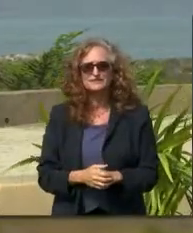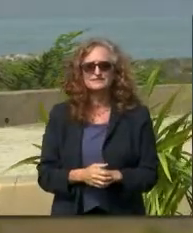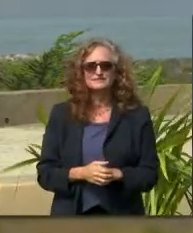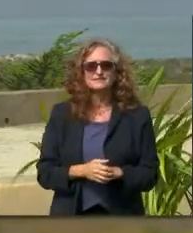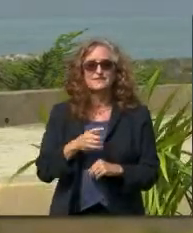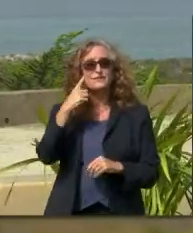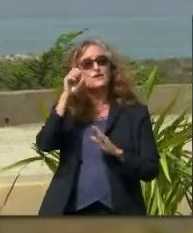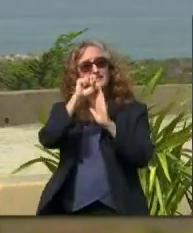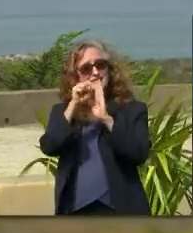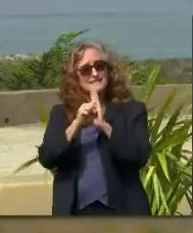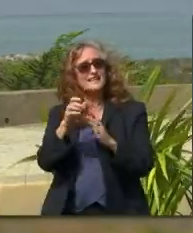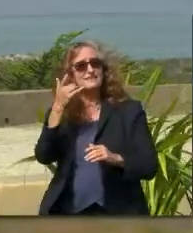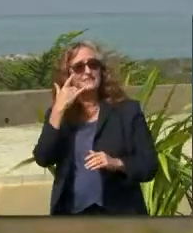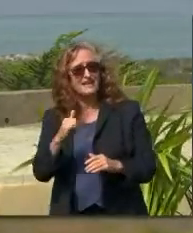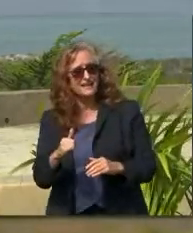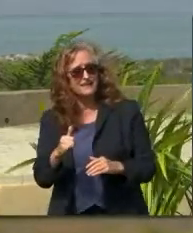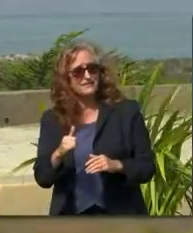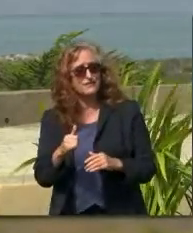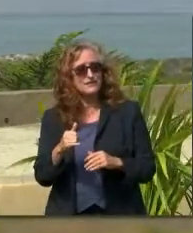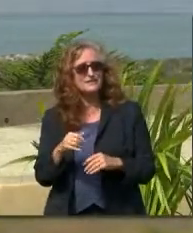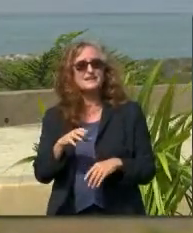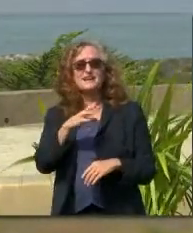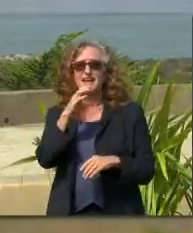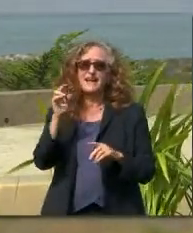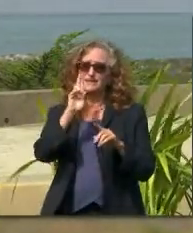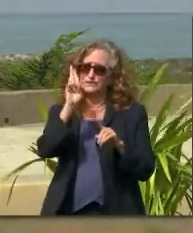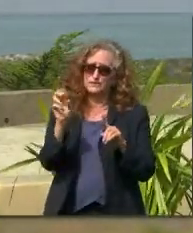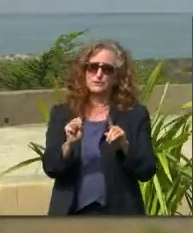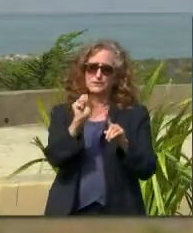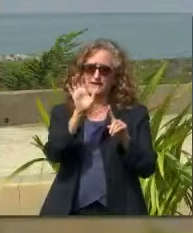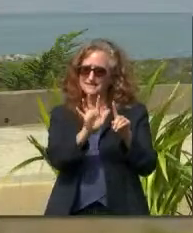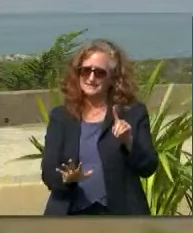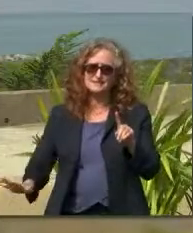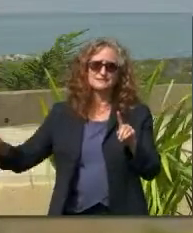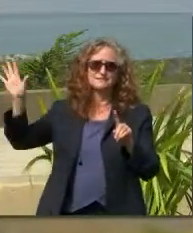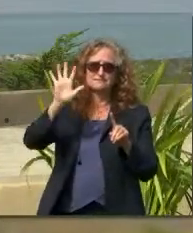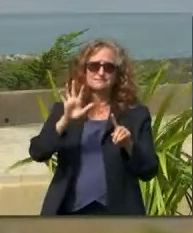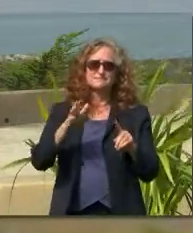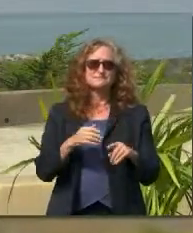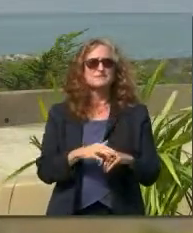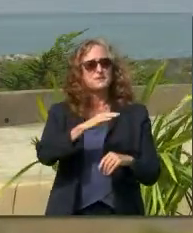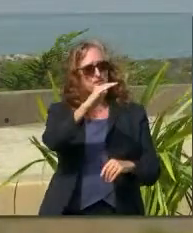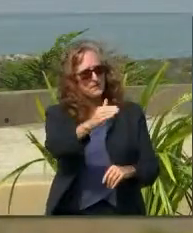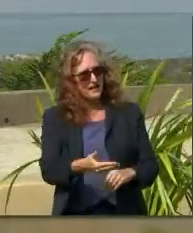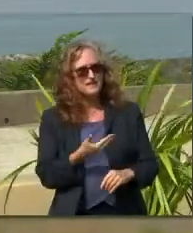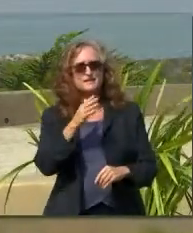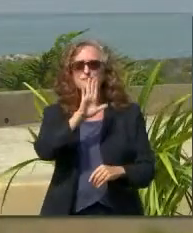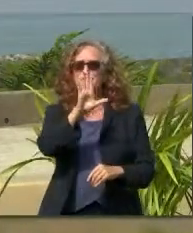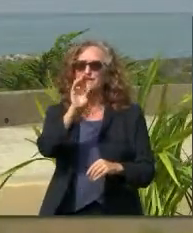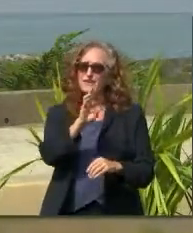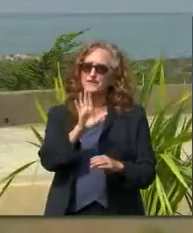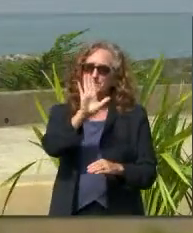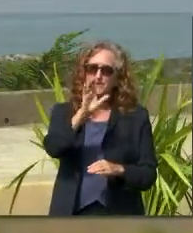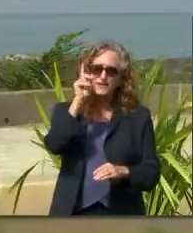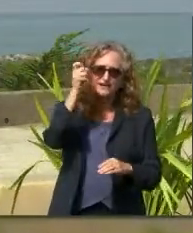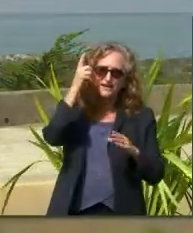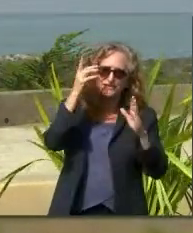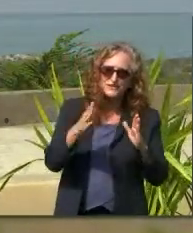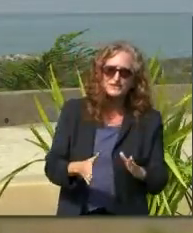the state of California, but the entire United States of America. Please welcome your very own